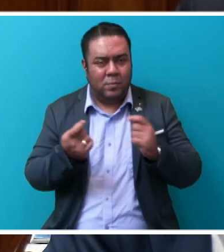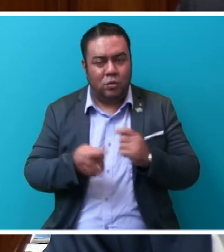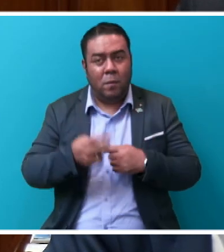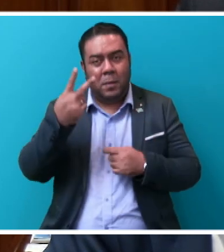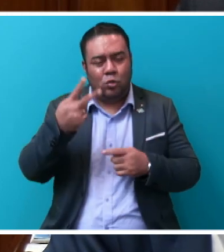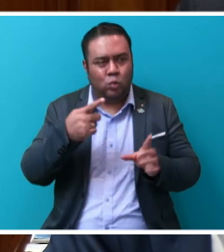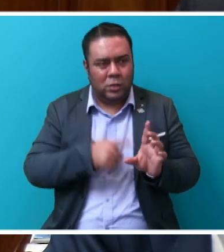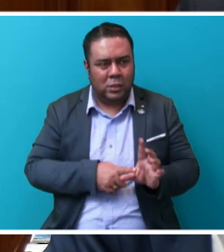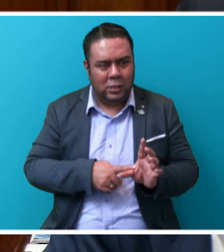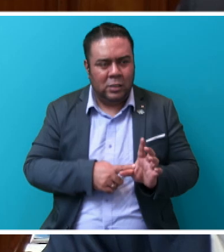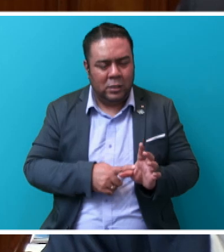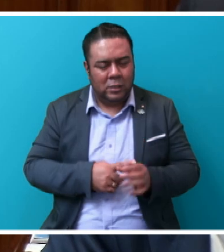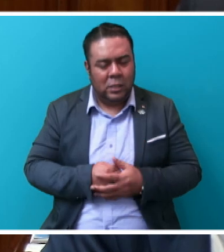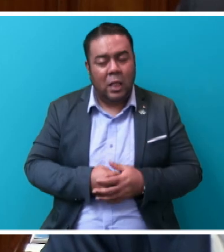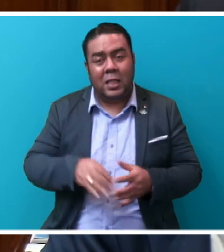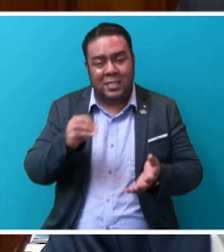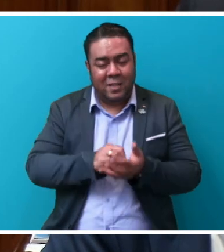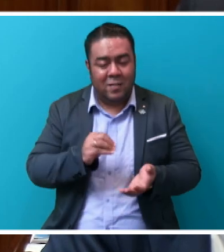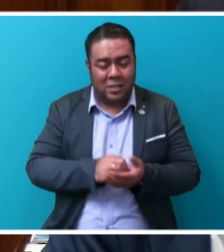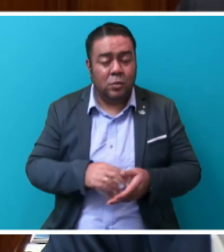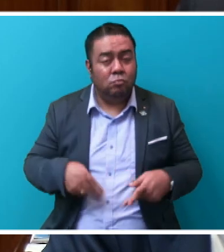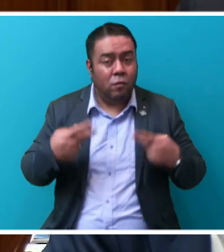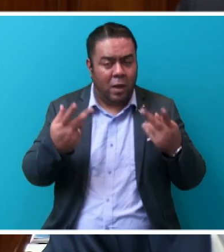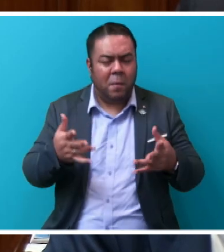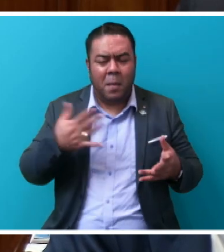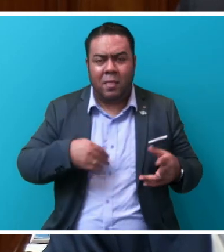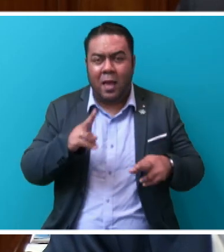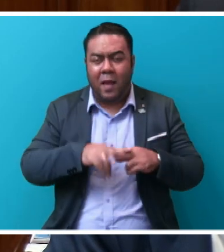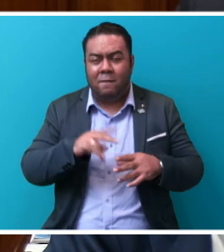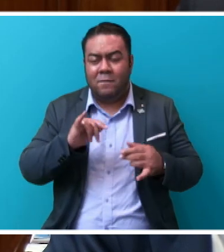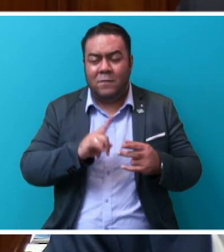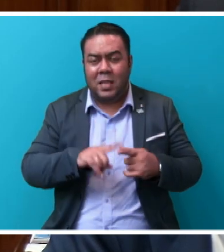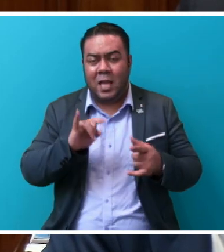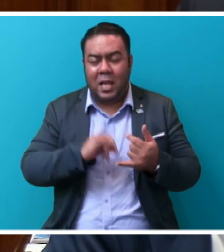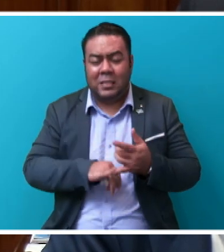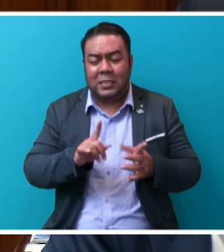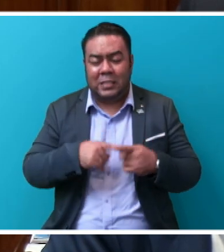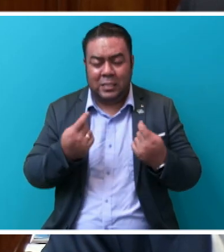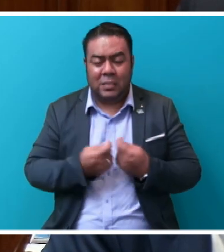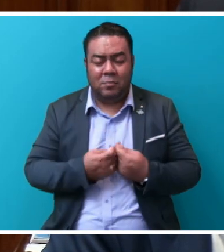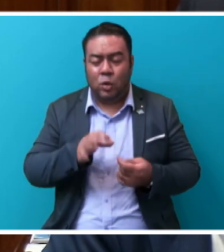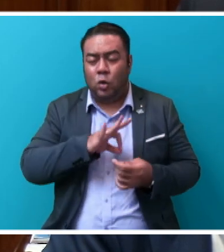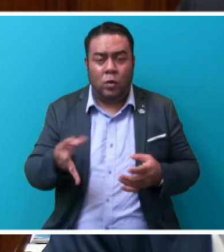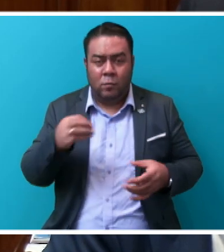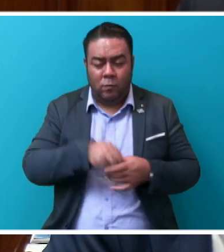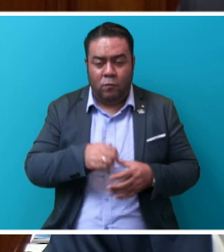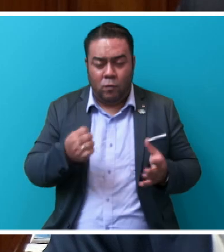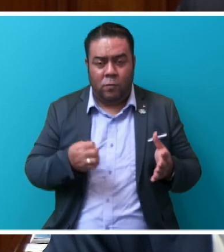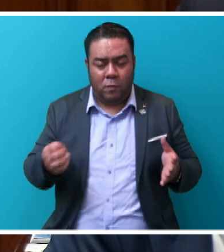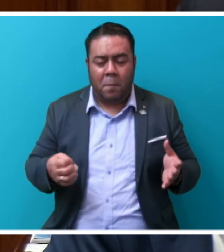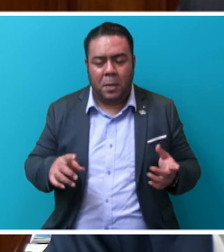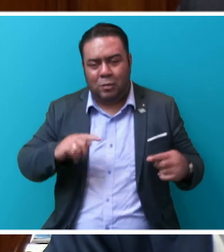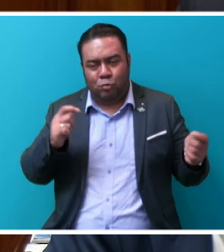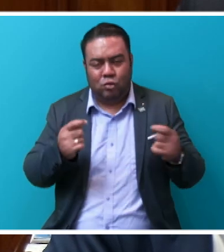years, and the services provided by the FES team have not only evolved but have been